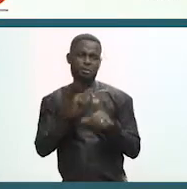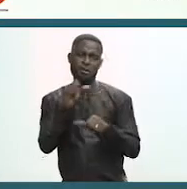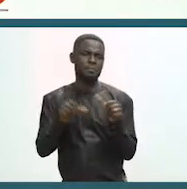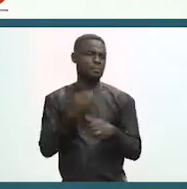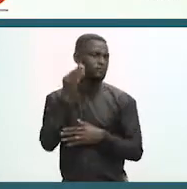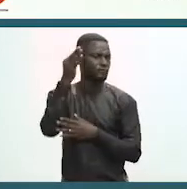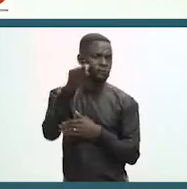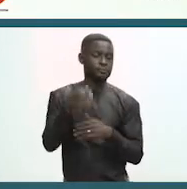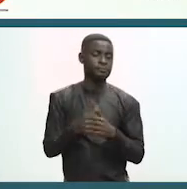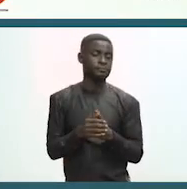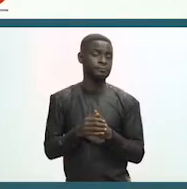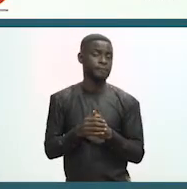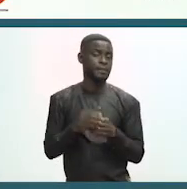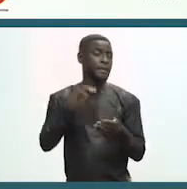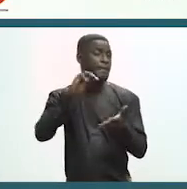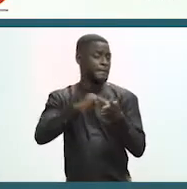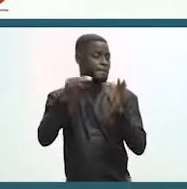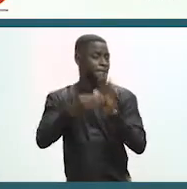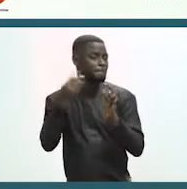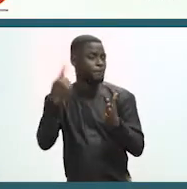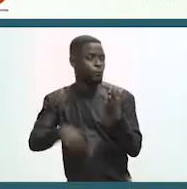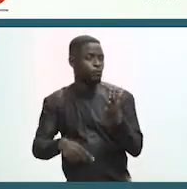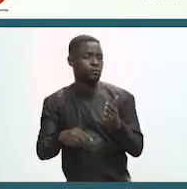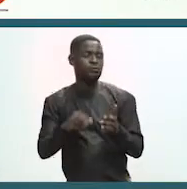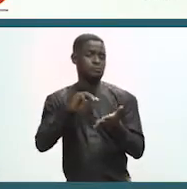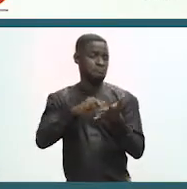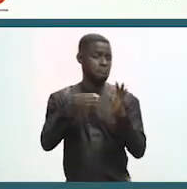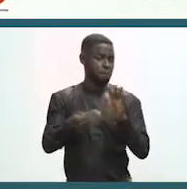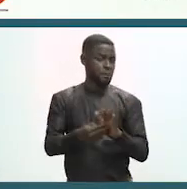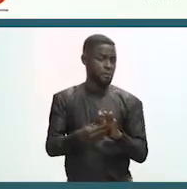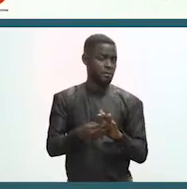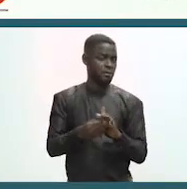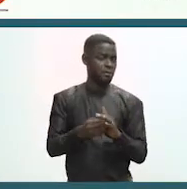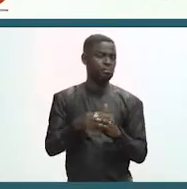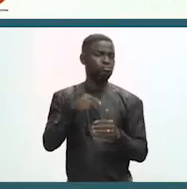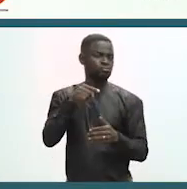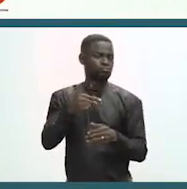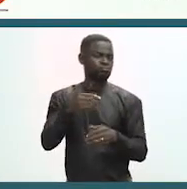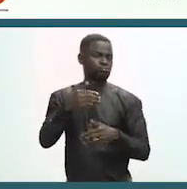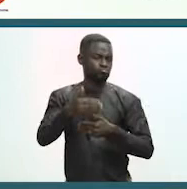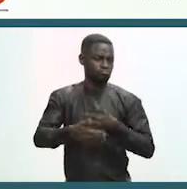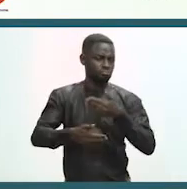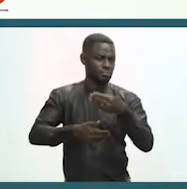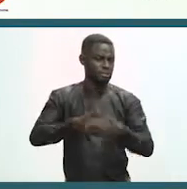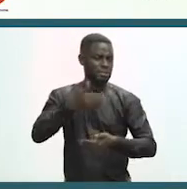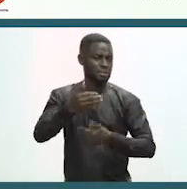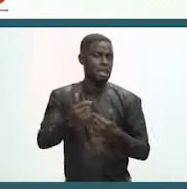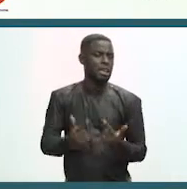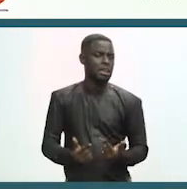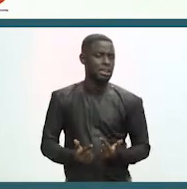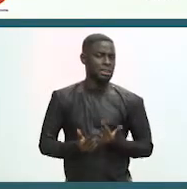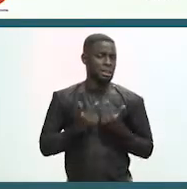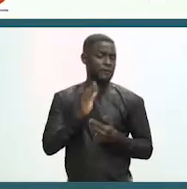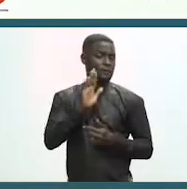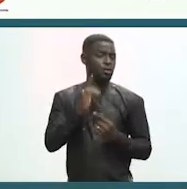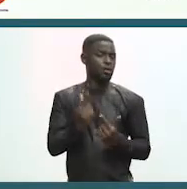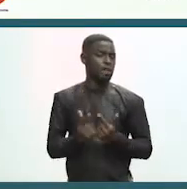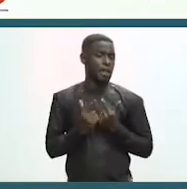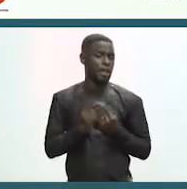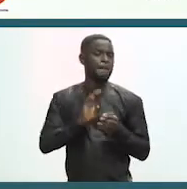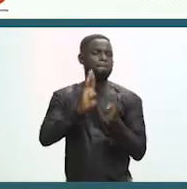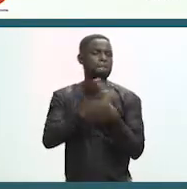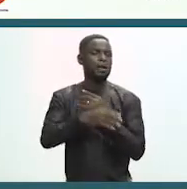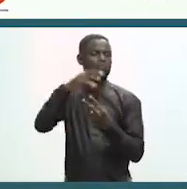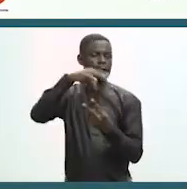about. What it really means is that you are progressively living your life by